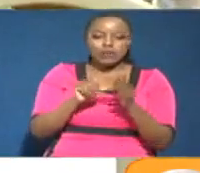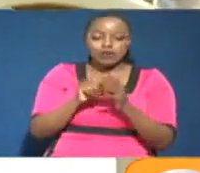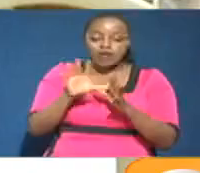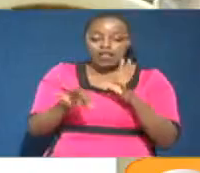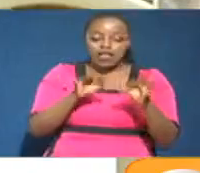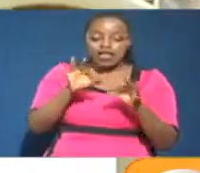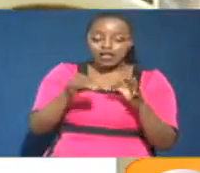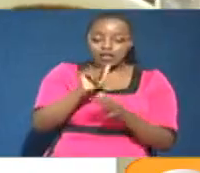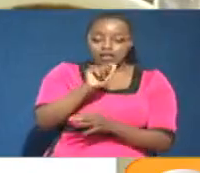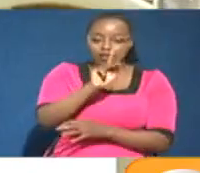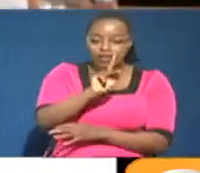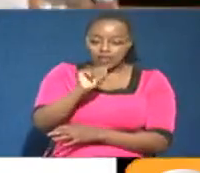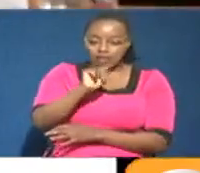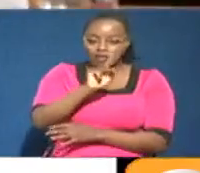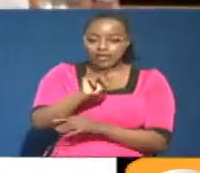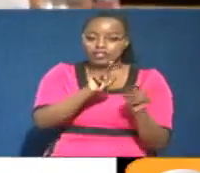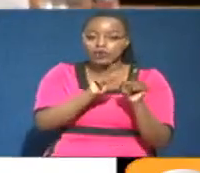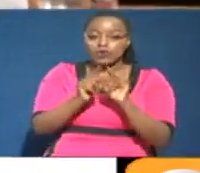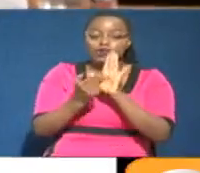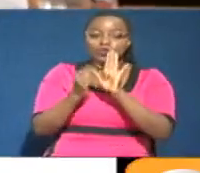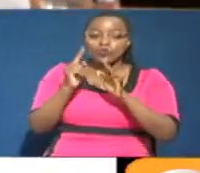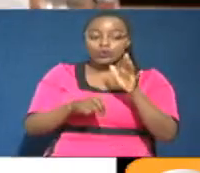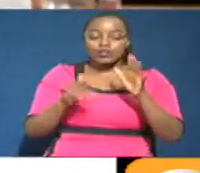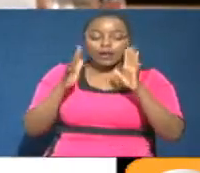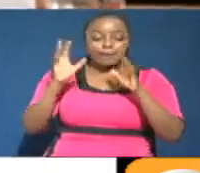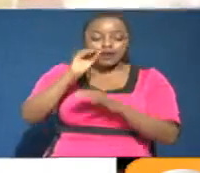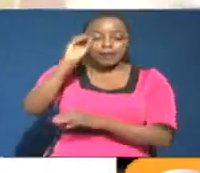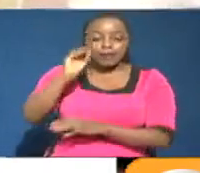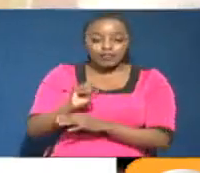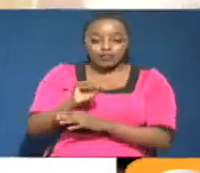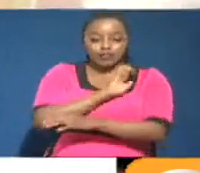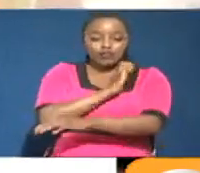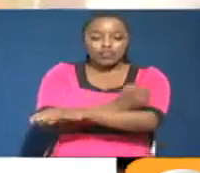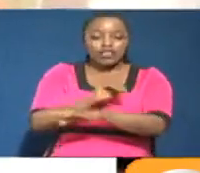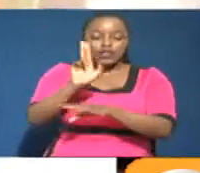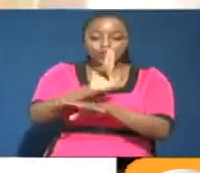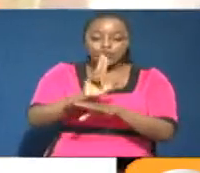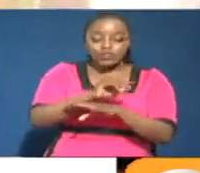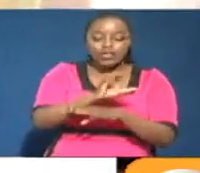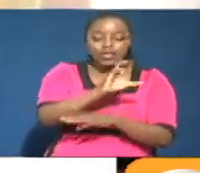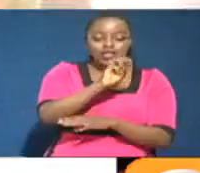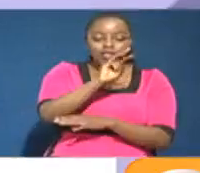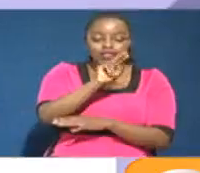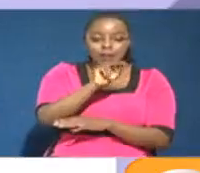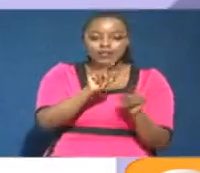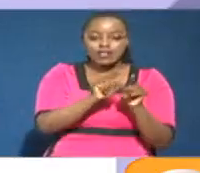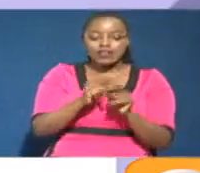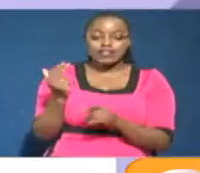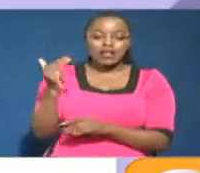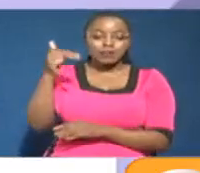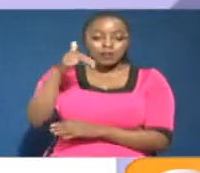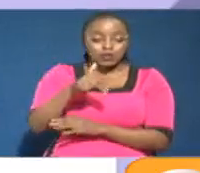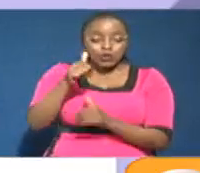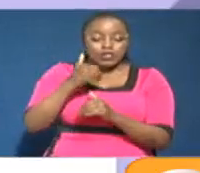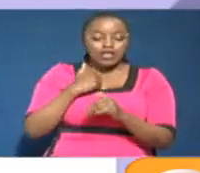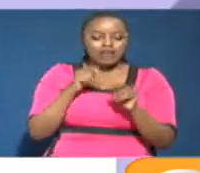the AAK Quantity Surveyors chapter also revealed that a big percentage of the energy used in cement and steel production is petroleum,